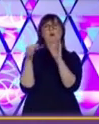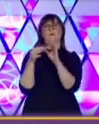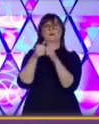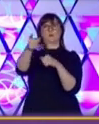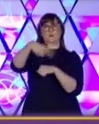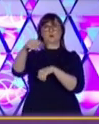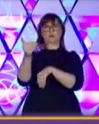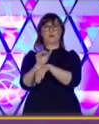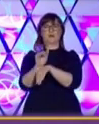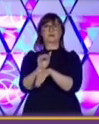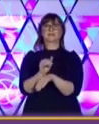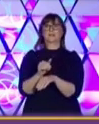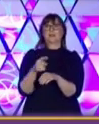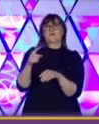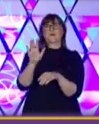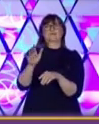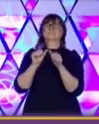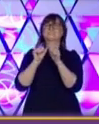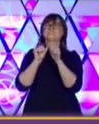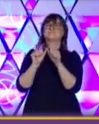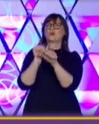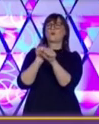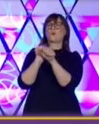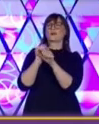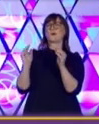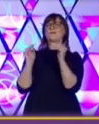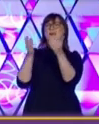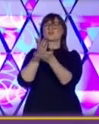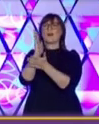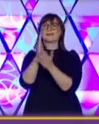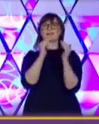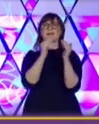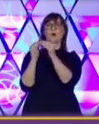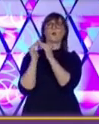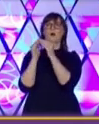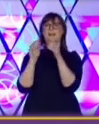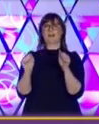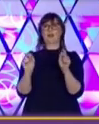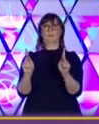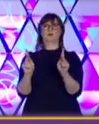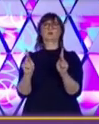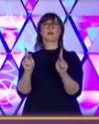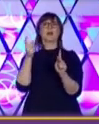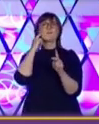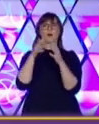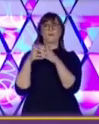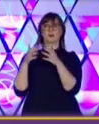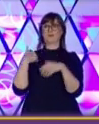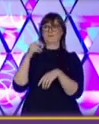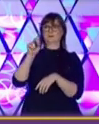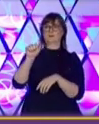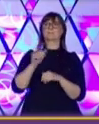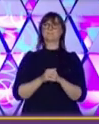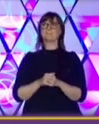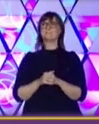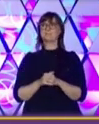today, as well as for your tireless work to advance rights, equality, and opportunity for Americans with